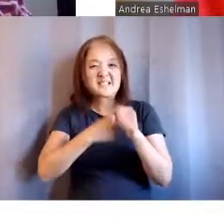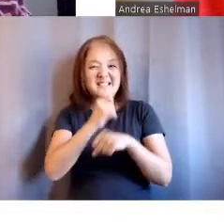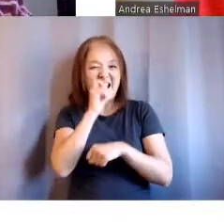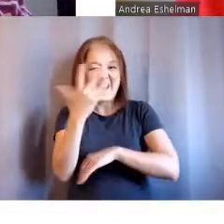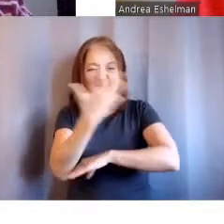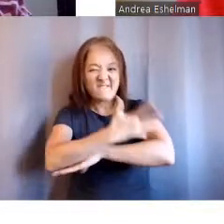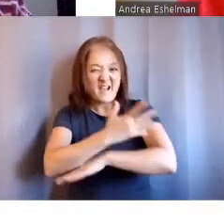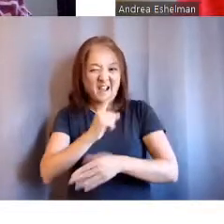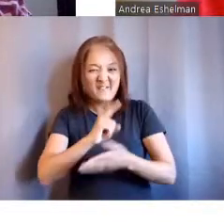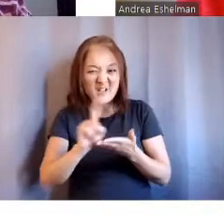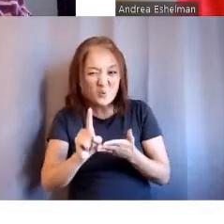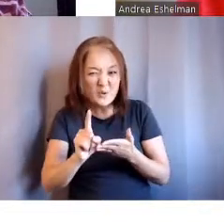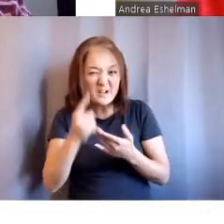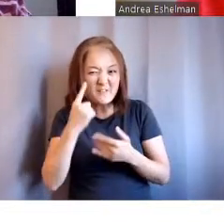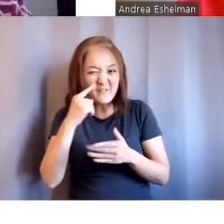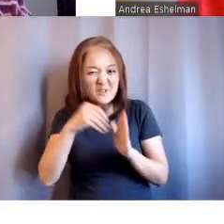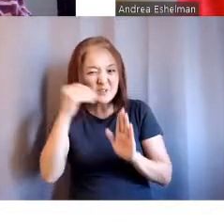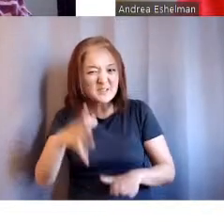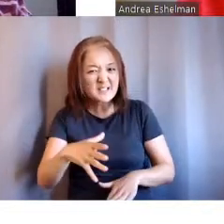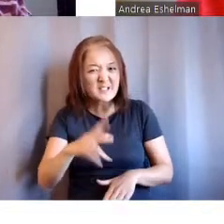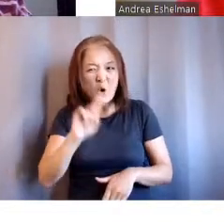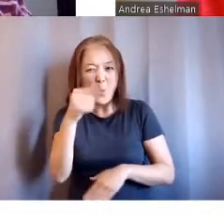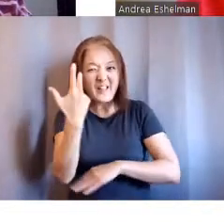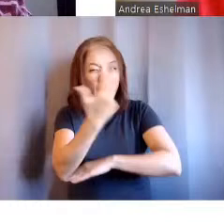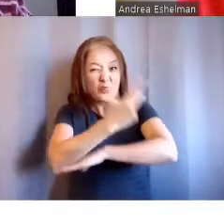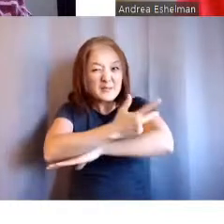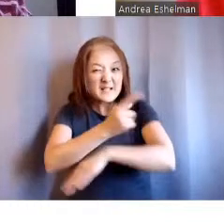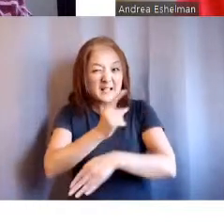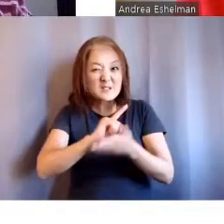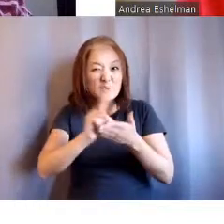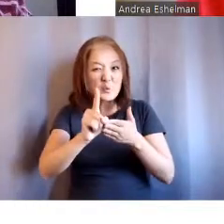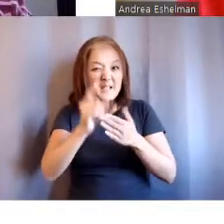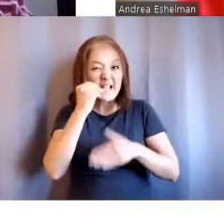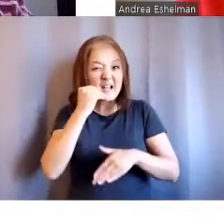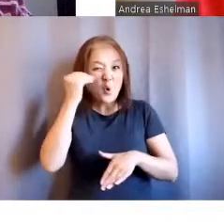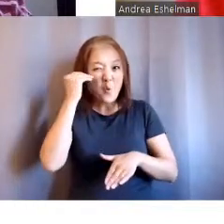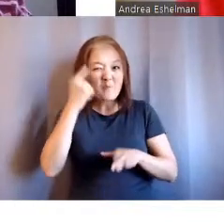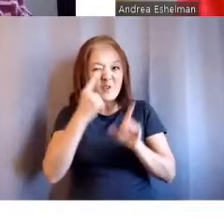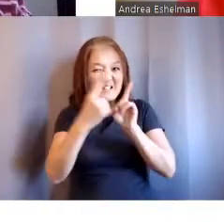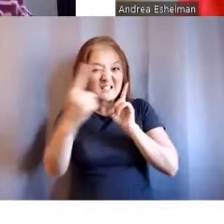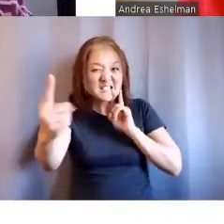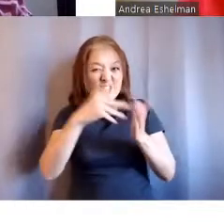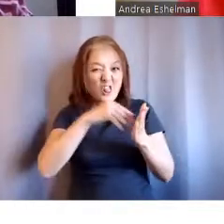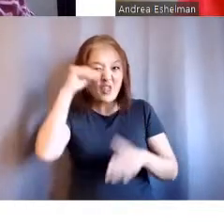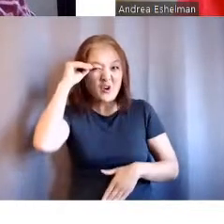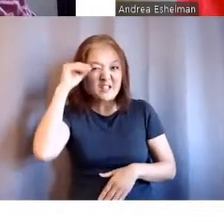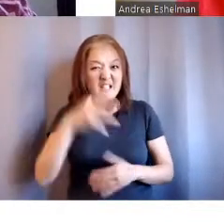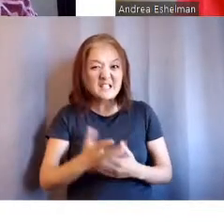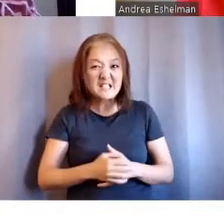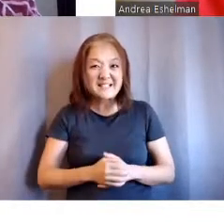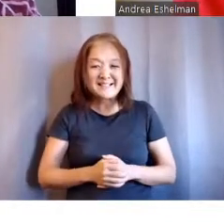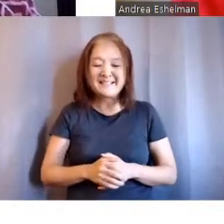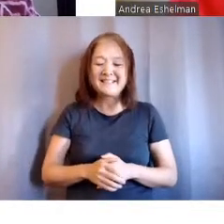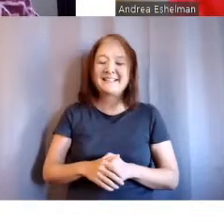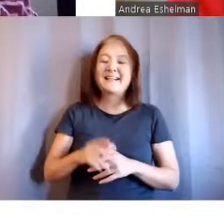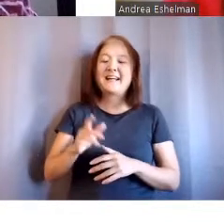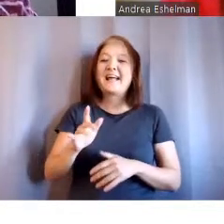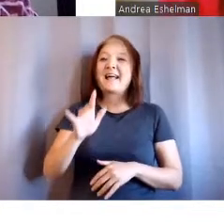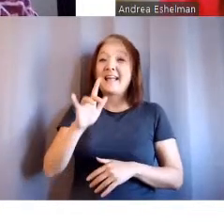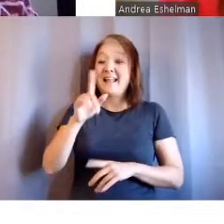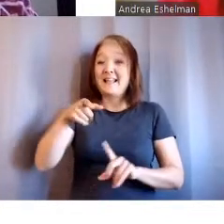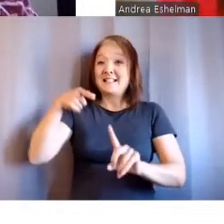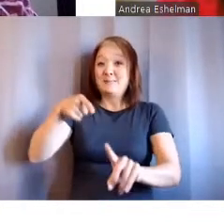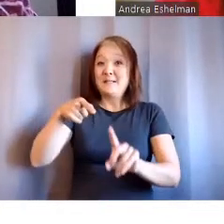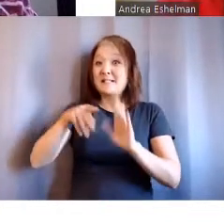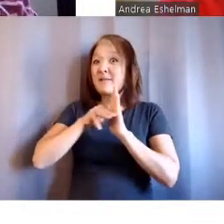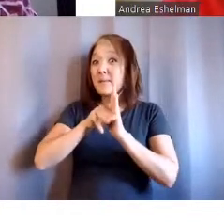in school for students? Students will spend 3 days a week at home distance learning? That's a specific model. And what's the answer